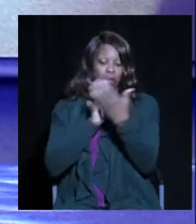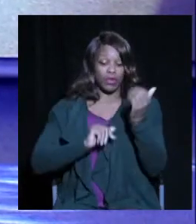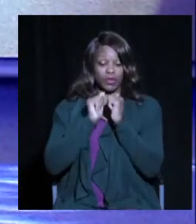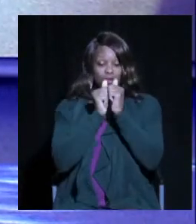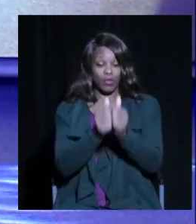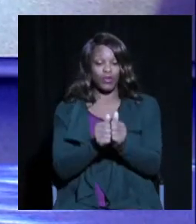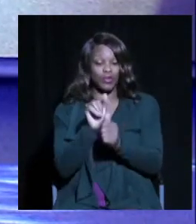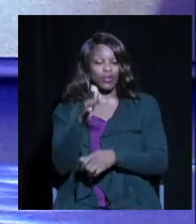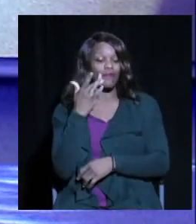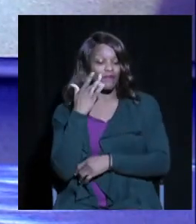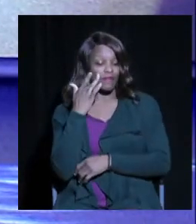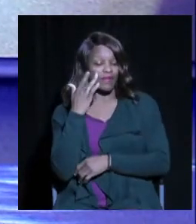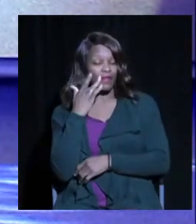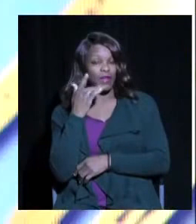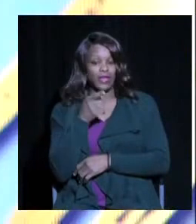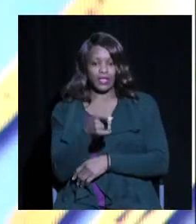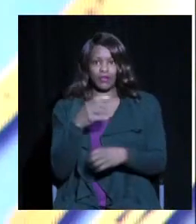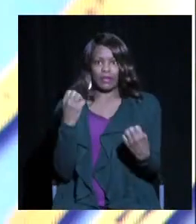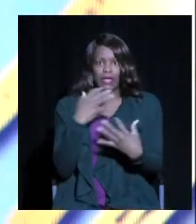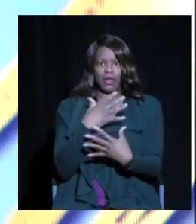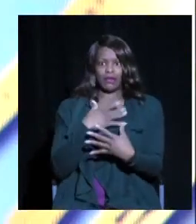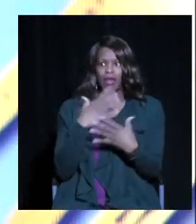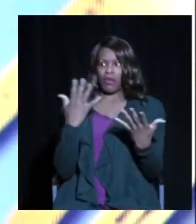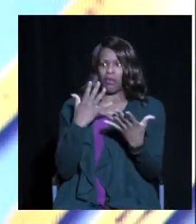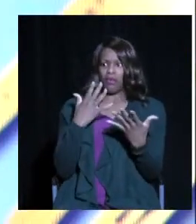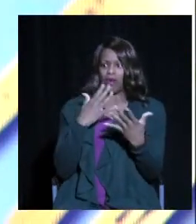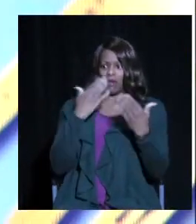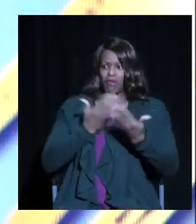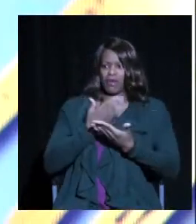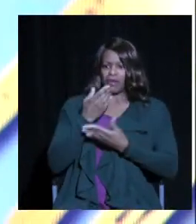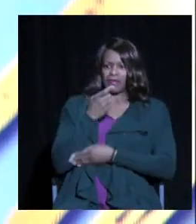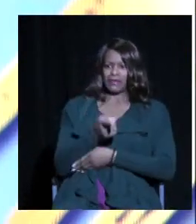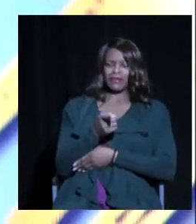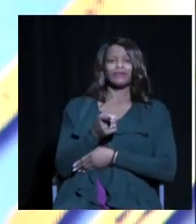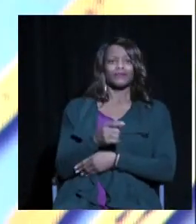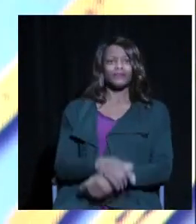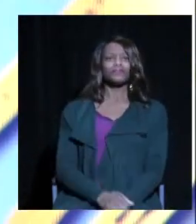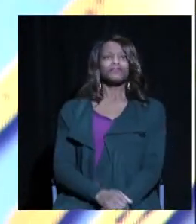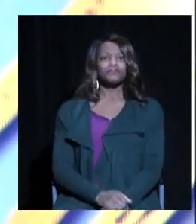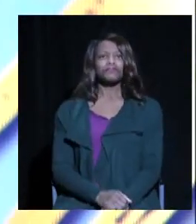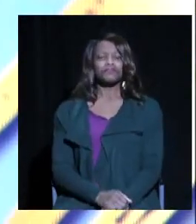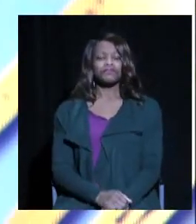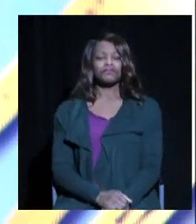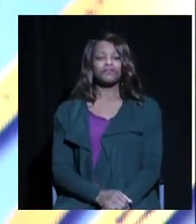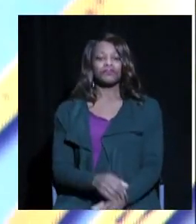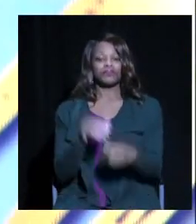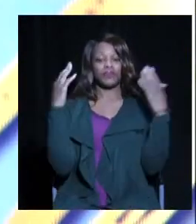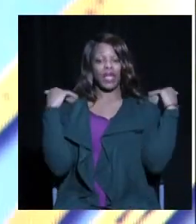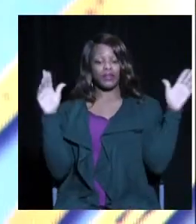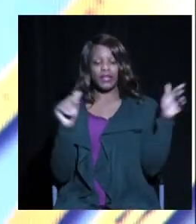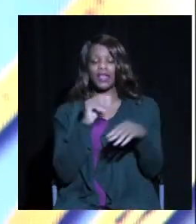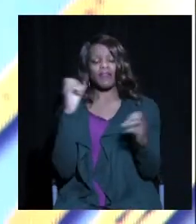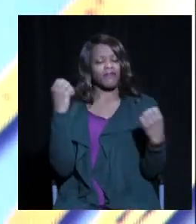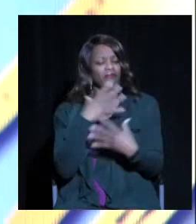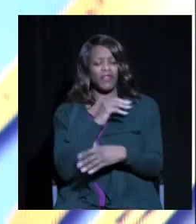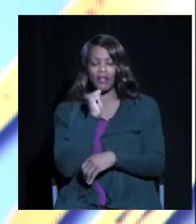was greatly troubled at his words and wondered what kind of greeting this might be. But the angel said to her, "Do not be afraid, Mary. You have